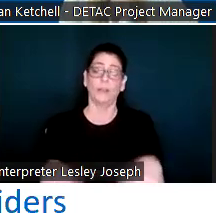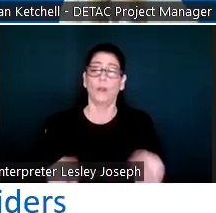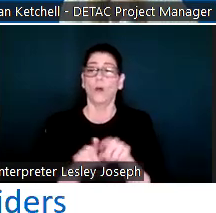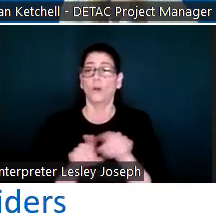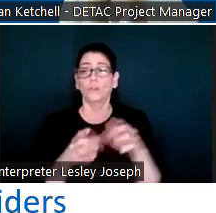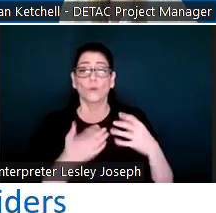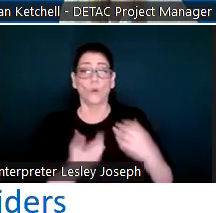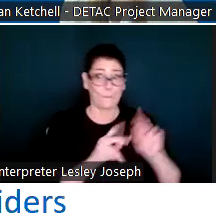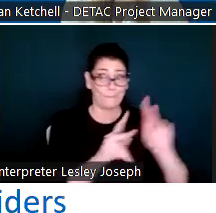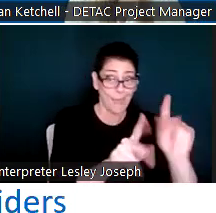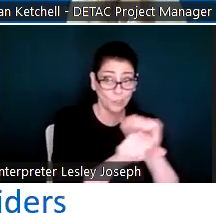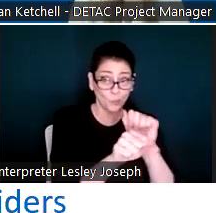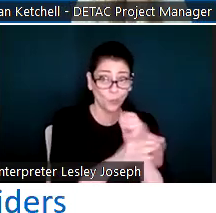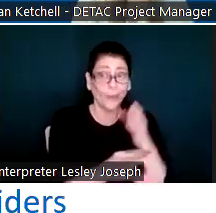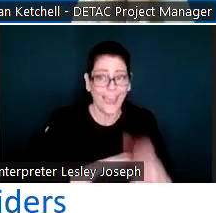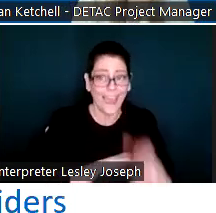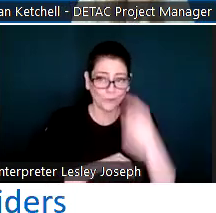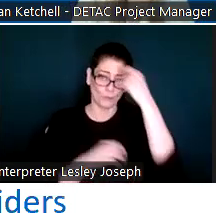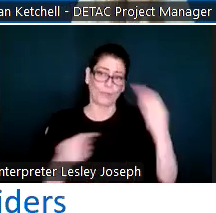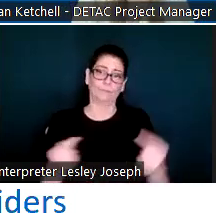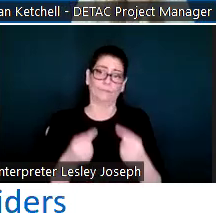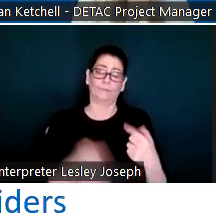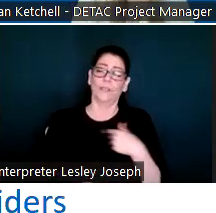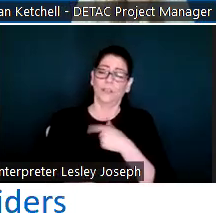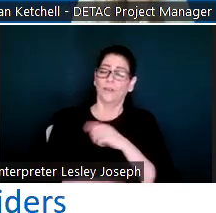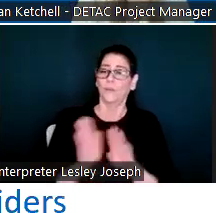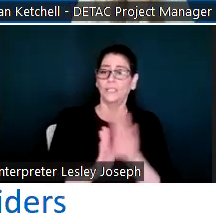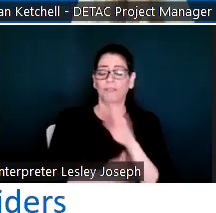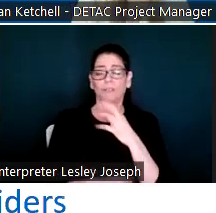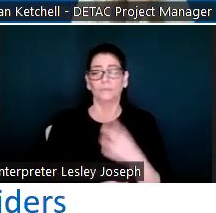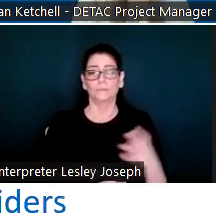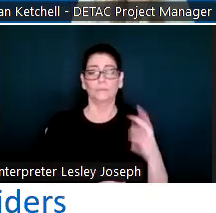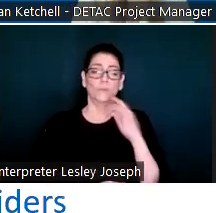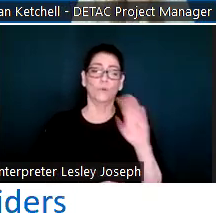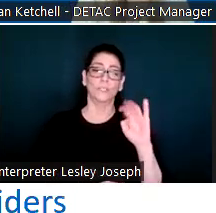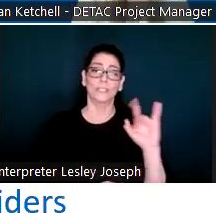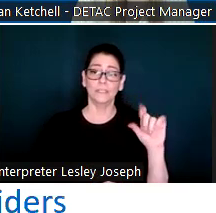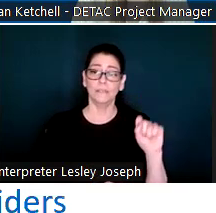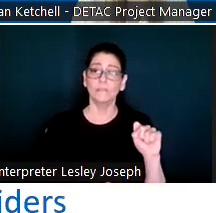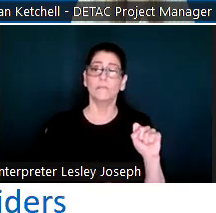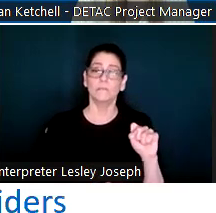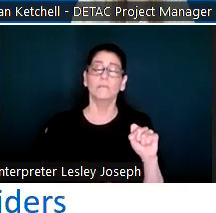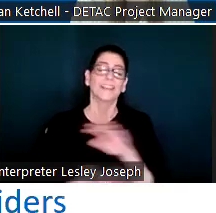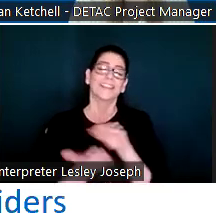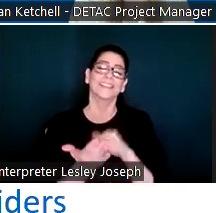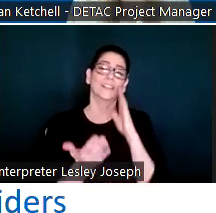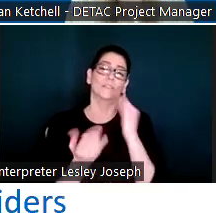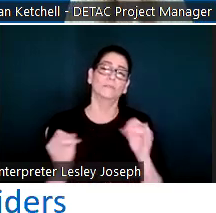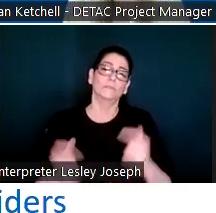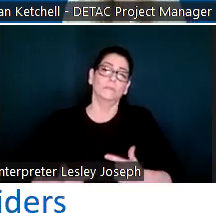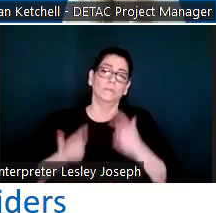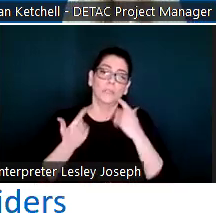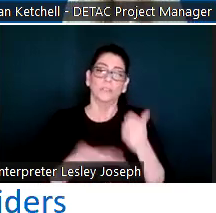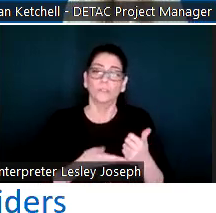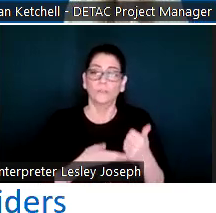work after brain injury. We were able to develop a resource for Centers for Independent Living that also brings some awareness to